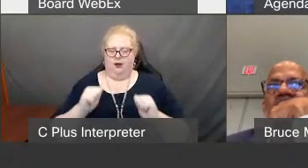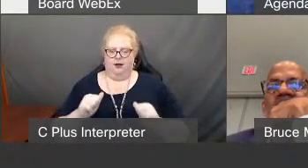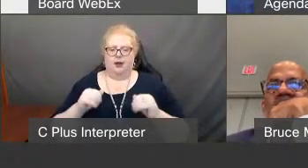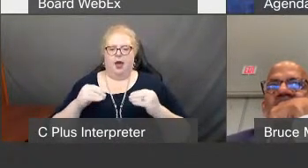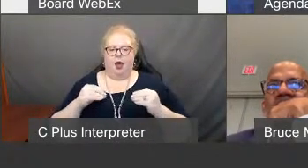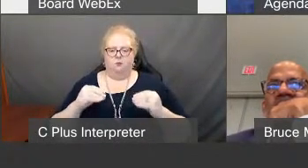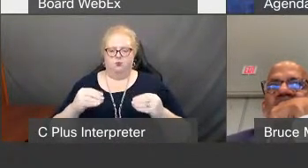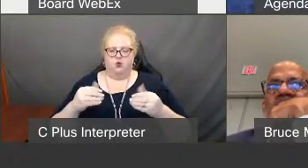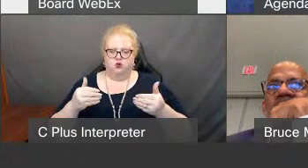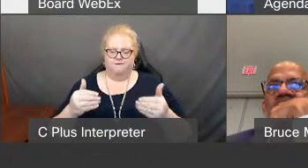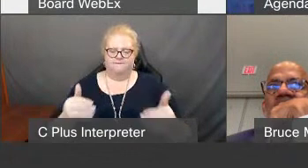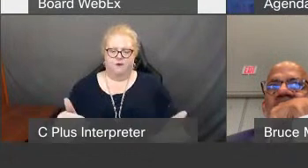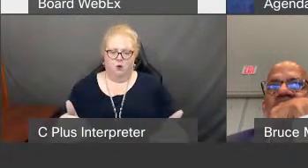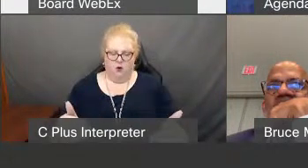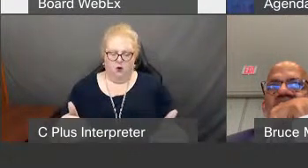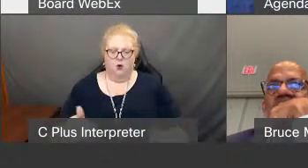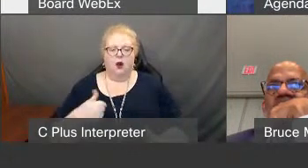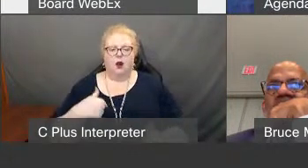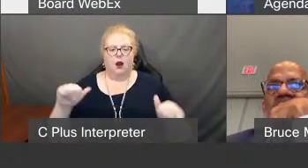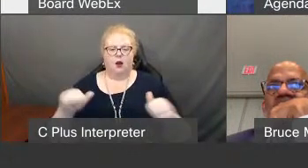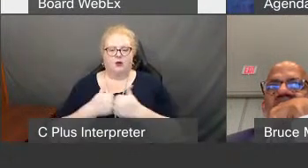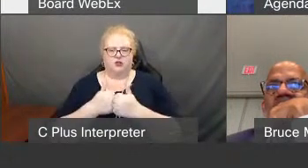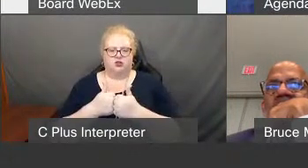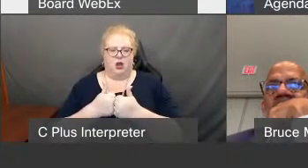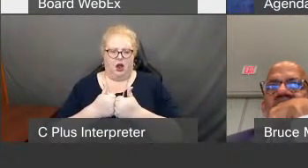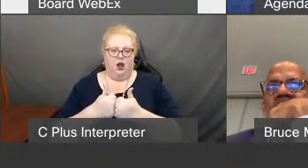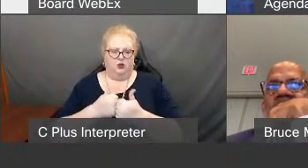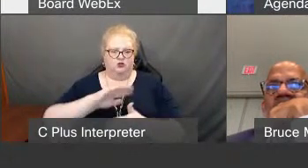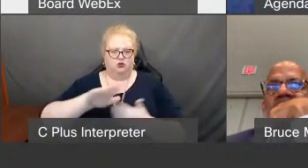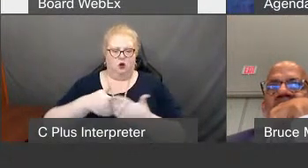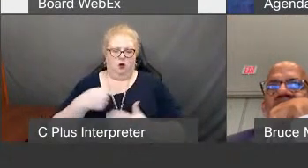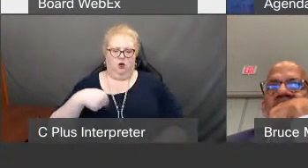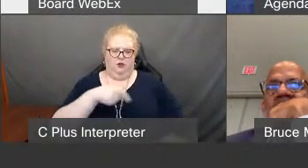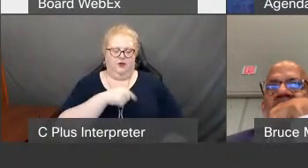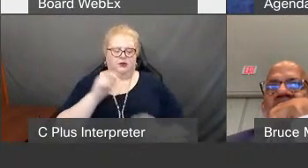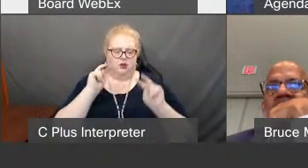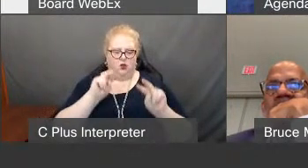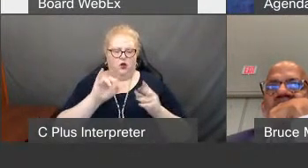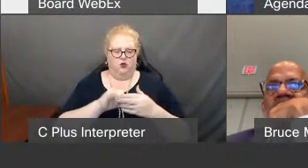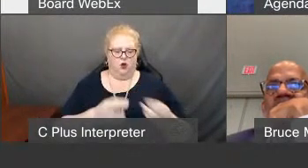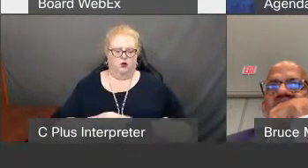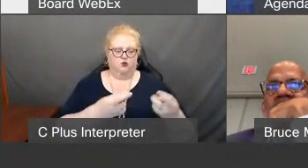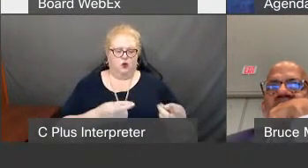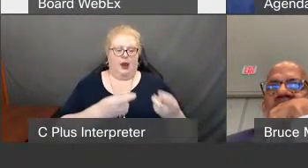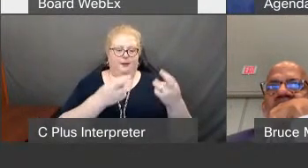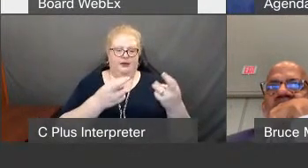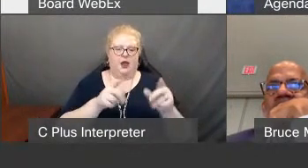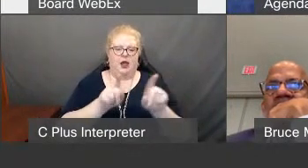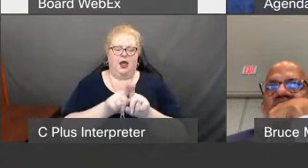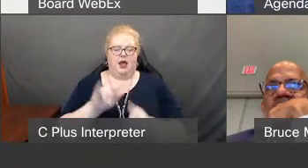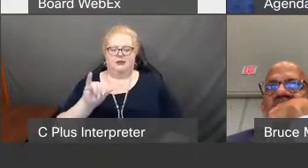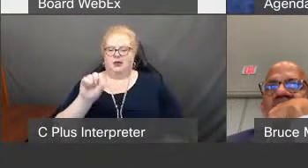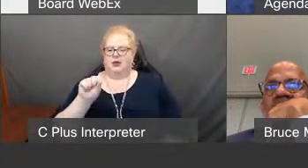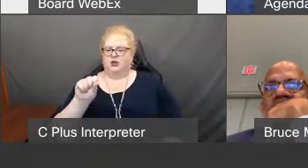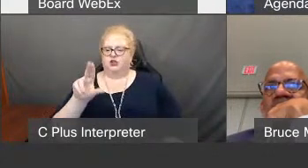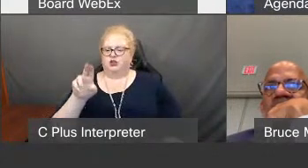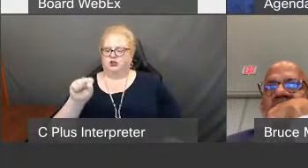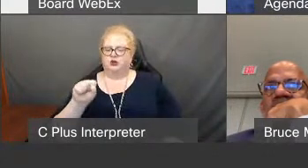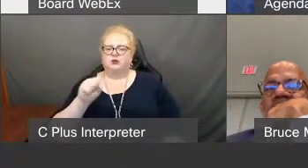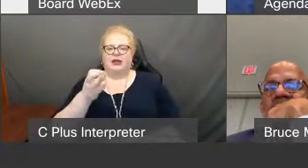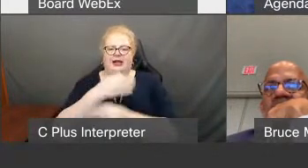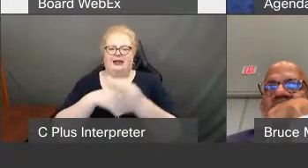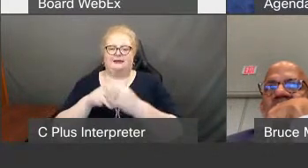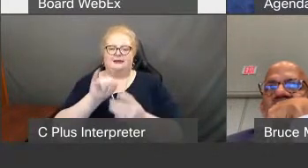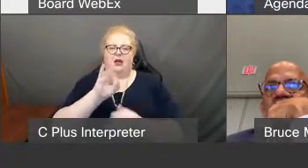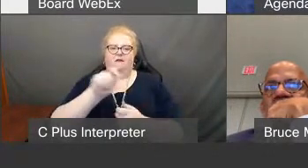all of us to look at these recommendations as issues rather than particular projects for specific wards, so